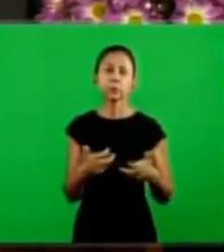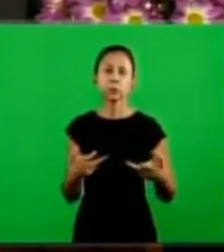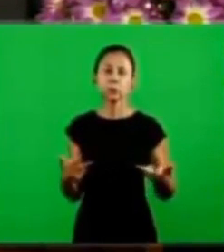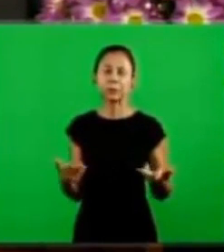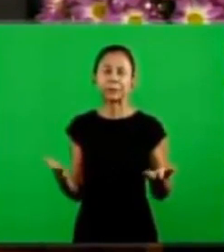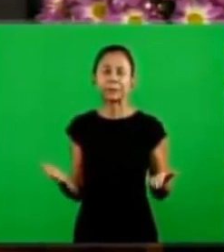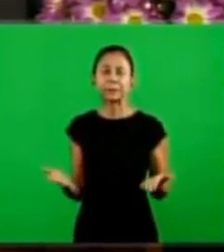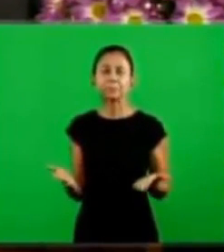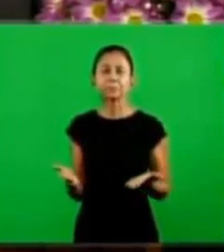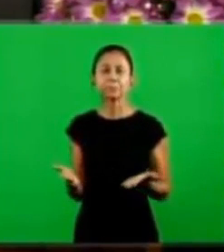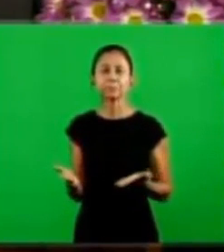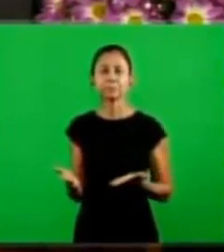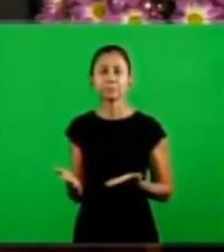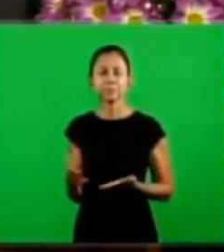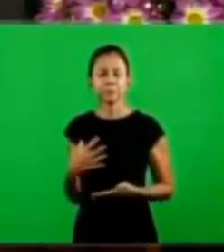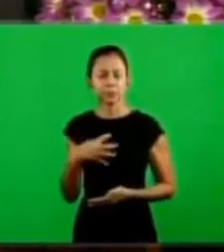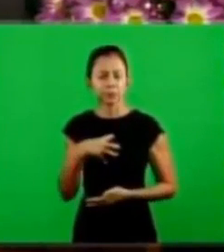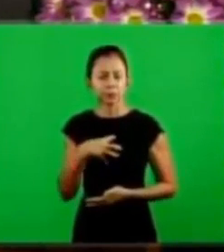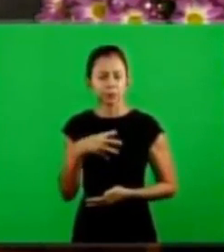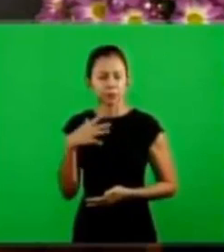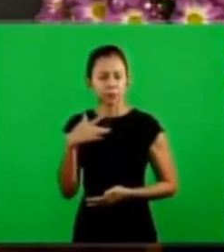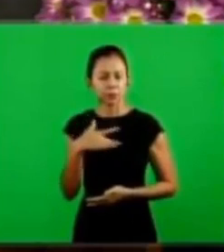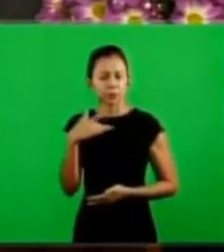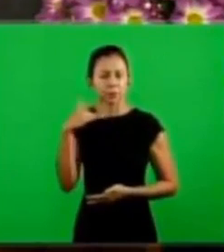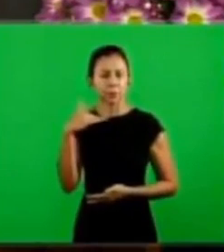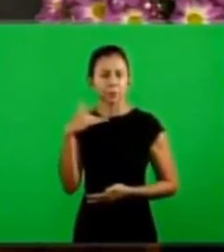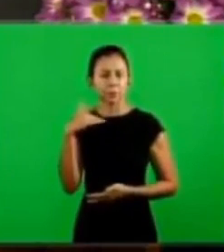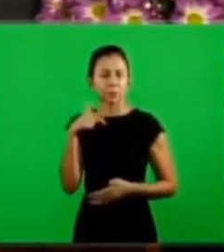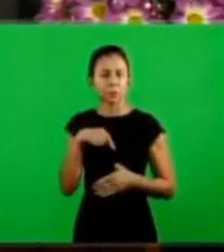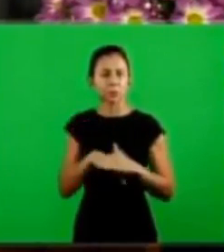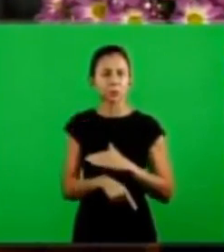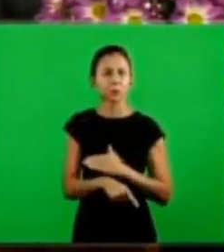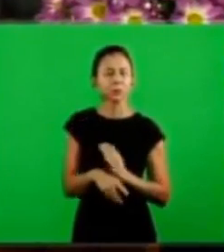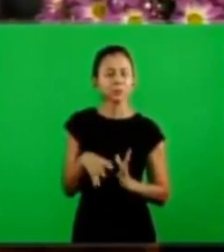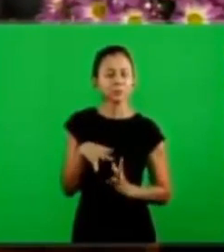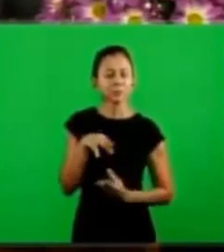as it's something that touches the feelings